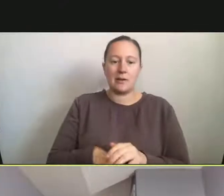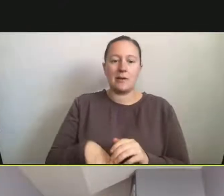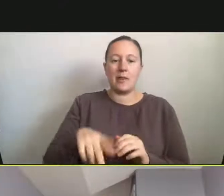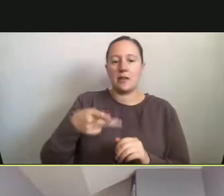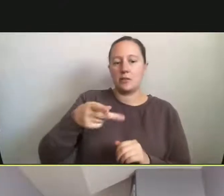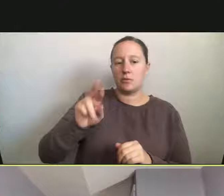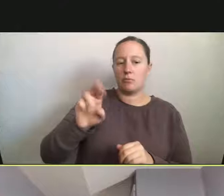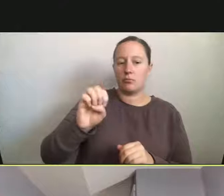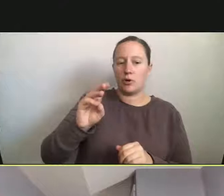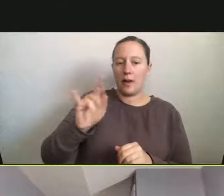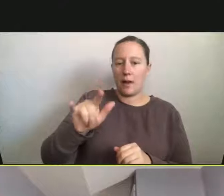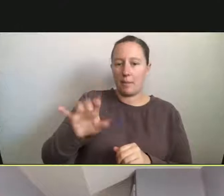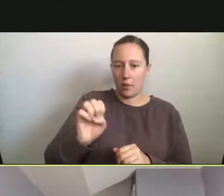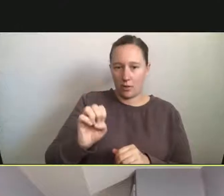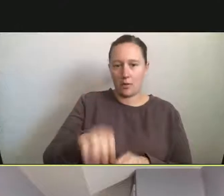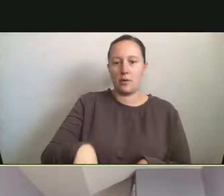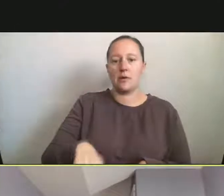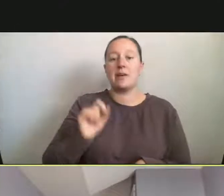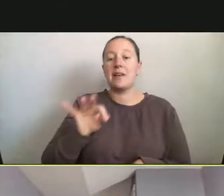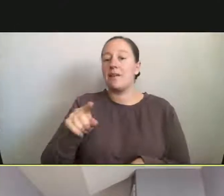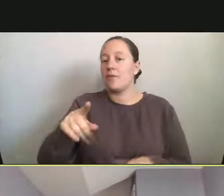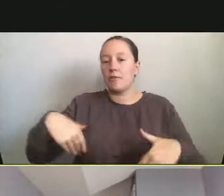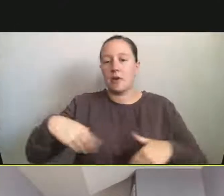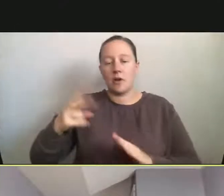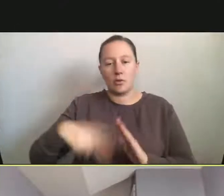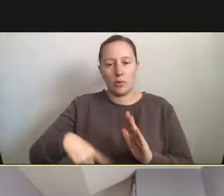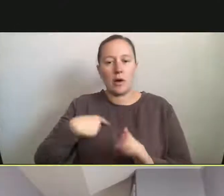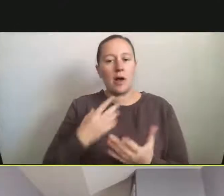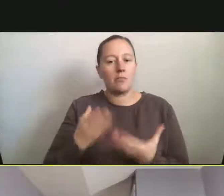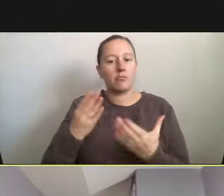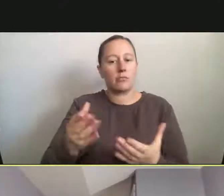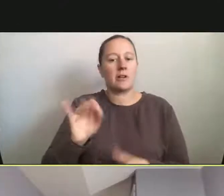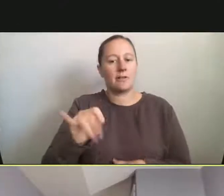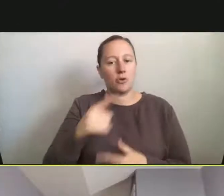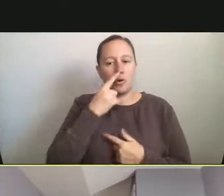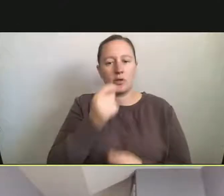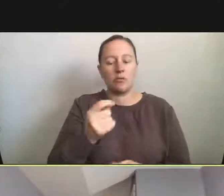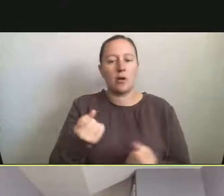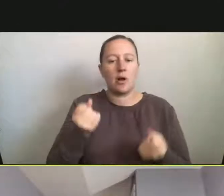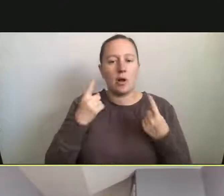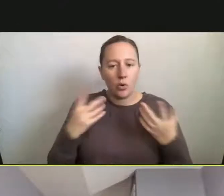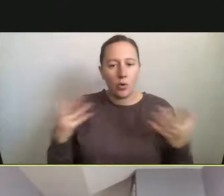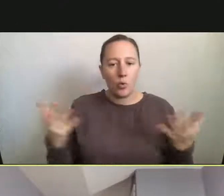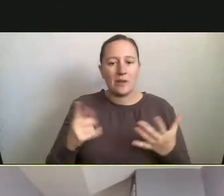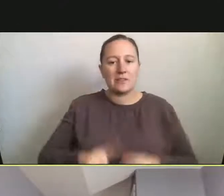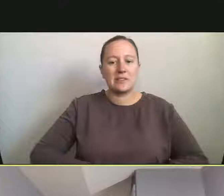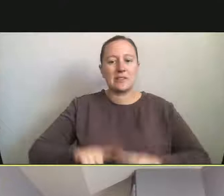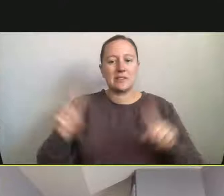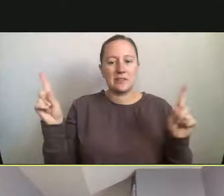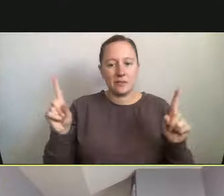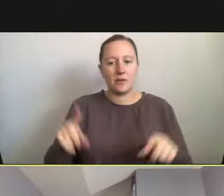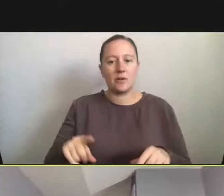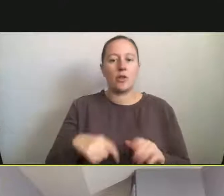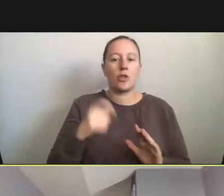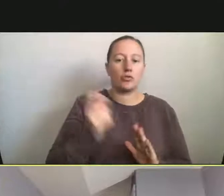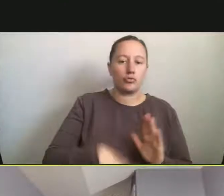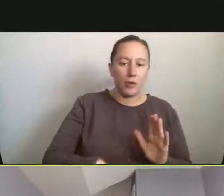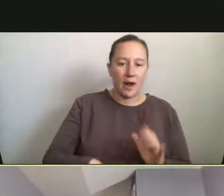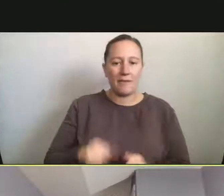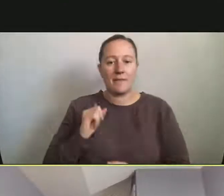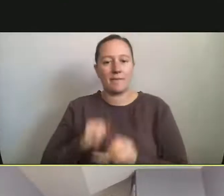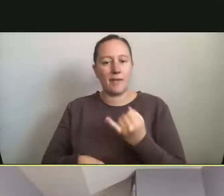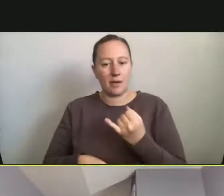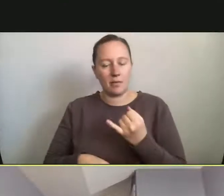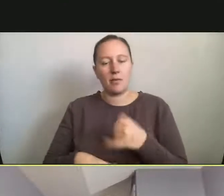to the final policy. And if you haven't read that, I do recommend it if you're interested in understanding what the differences from the draft to the final were and